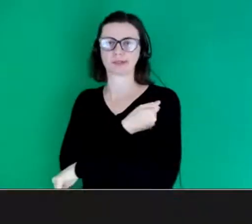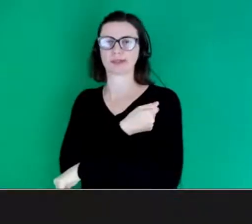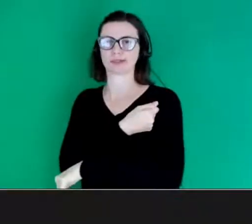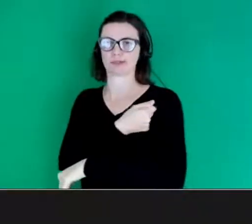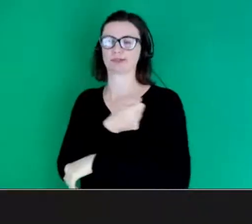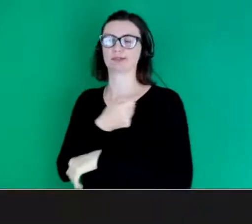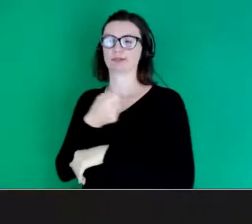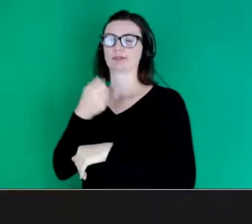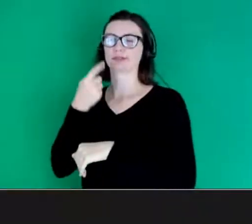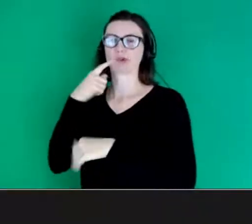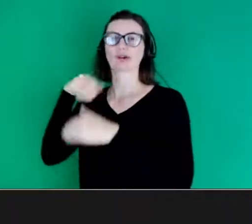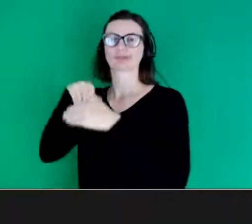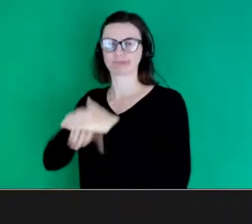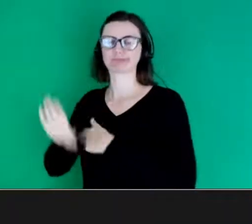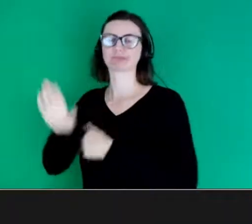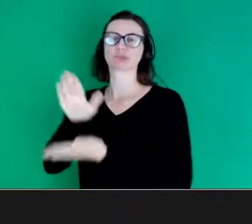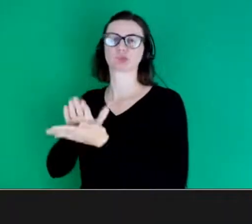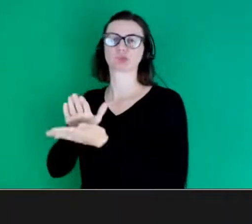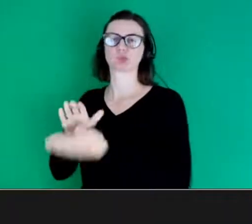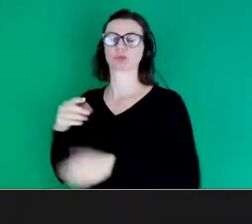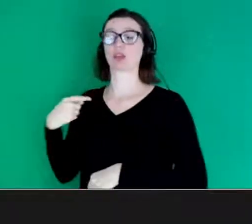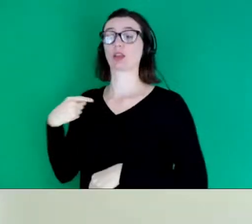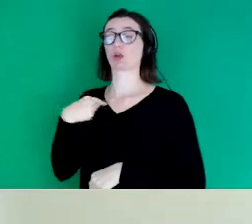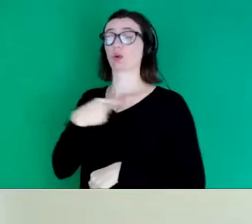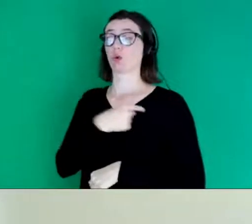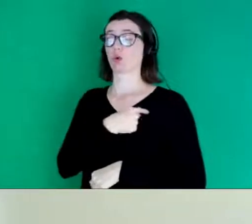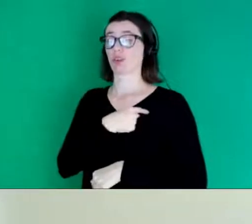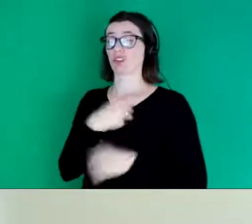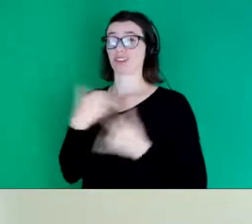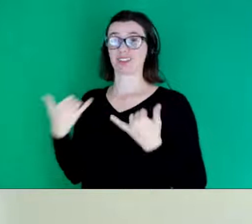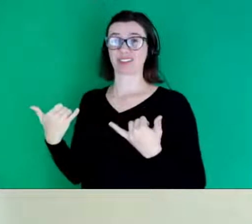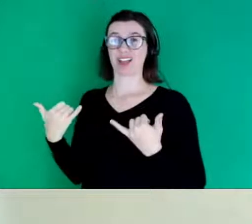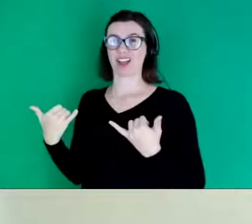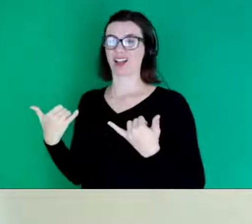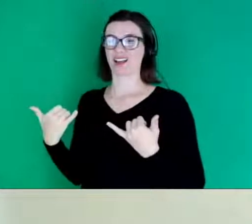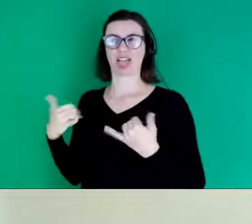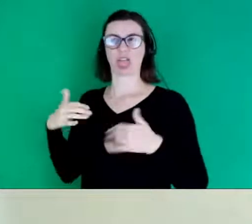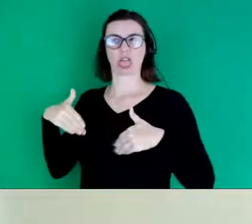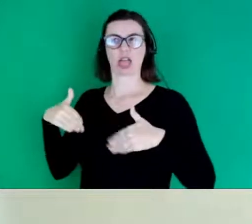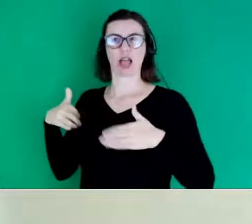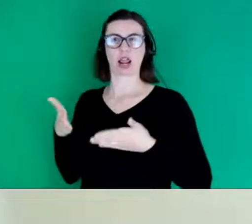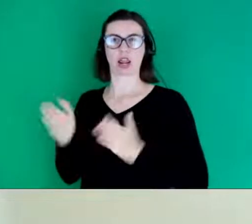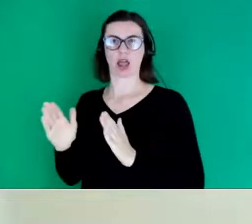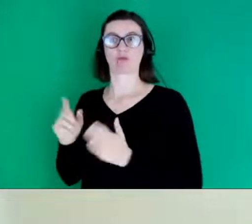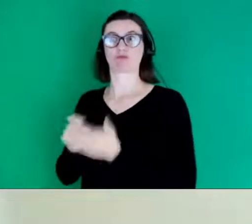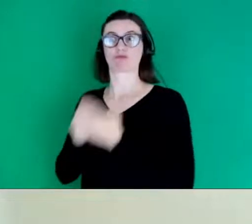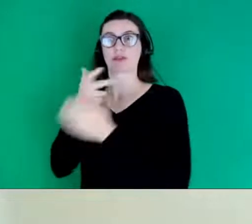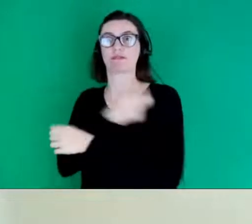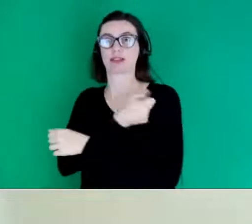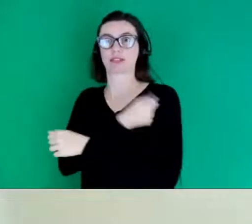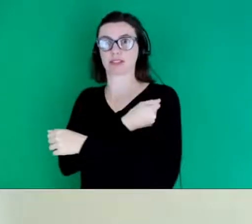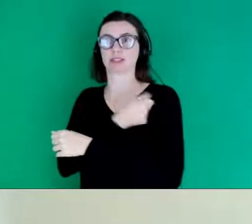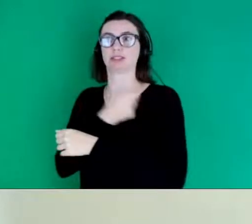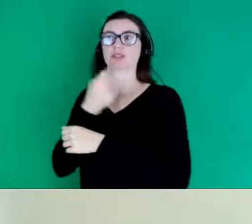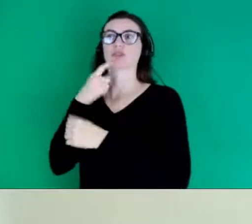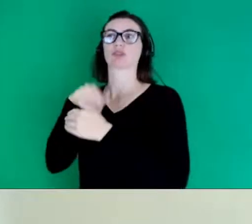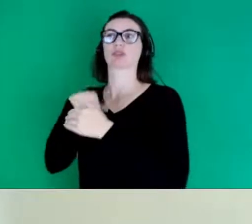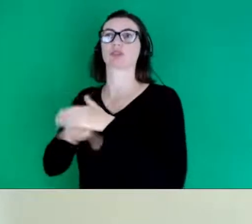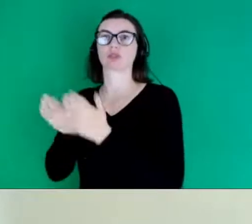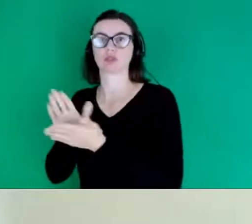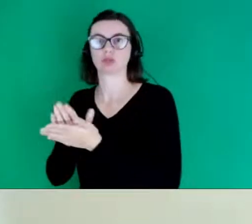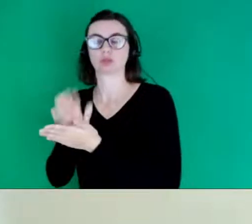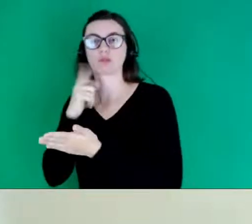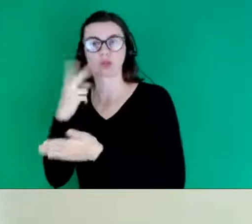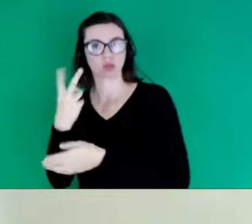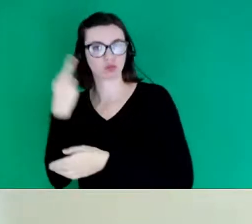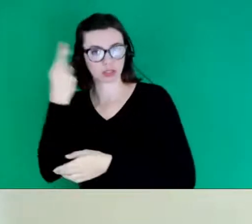schools. We can't yet require vaccines before entry to the school for 2